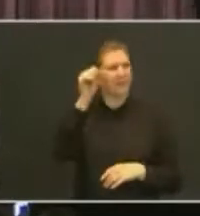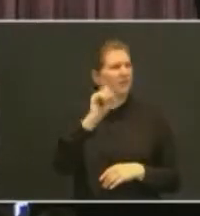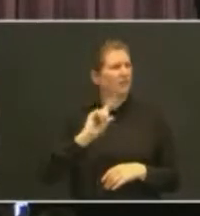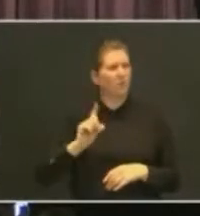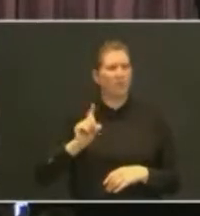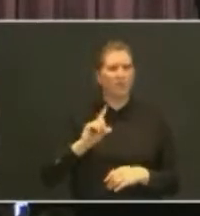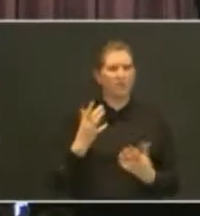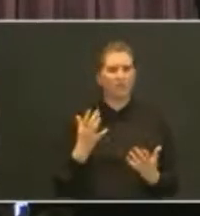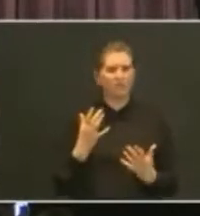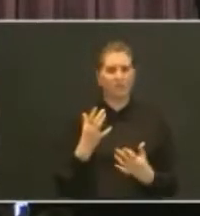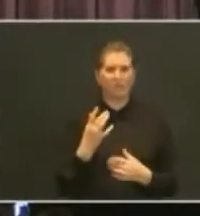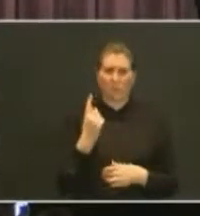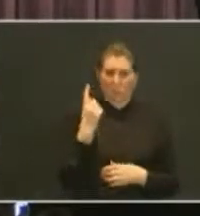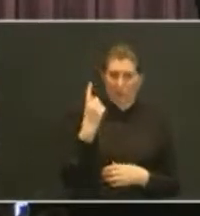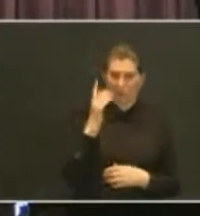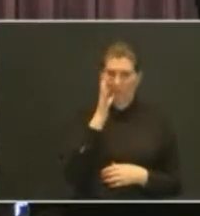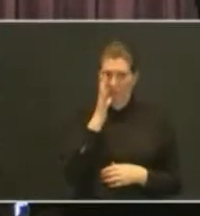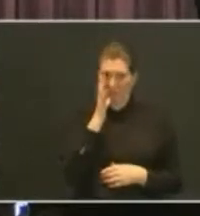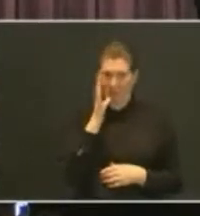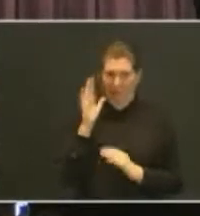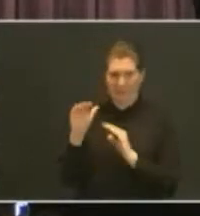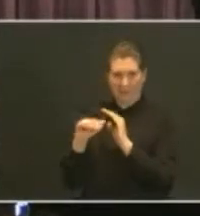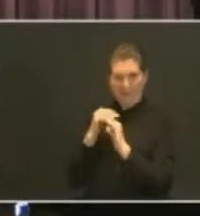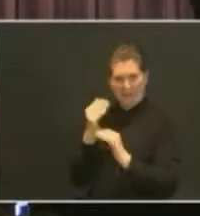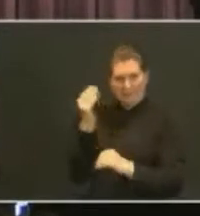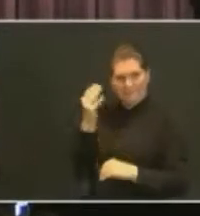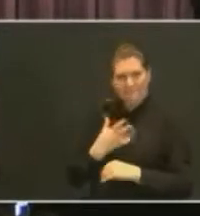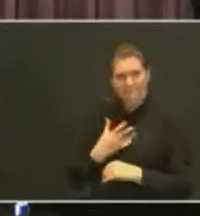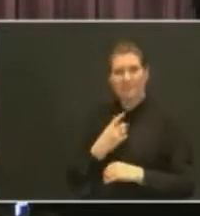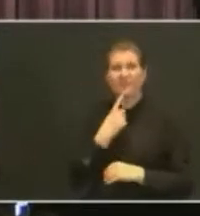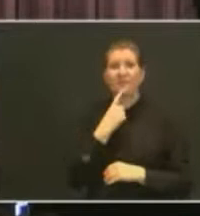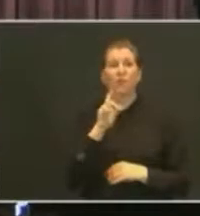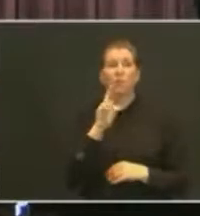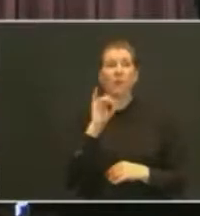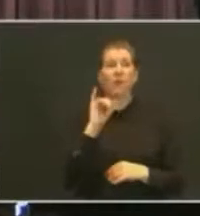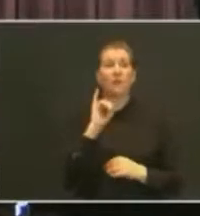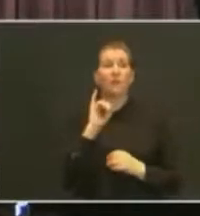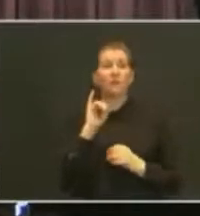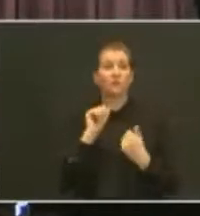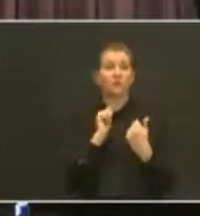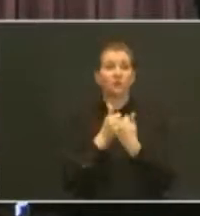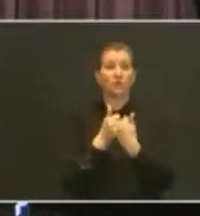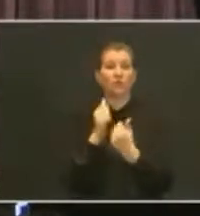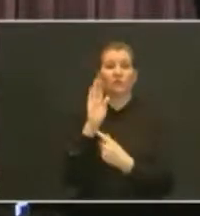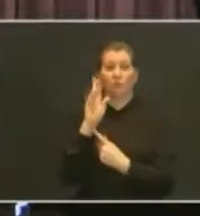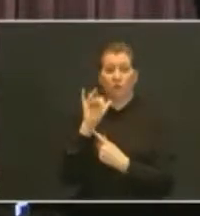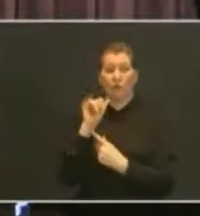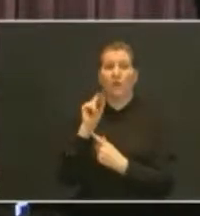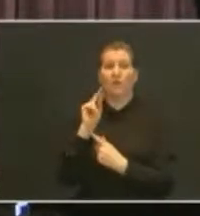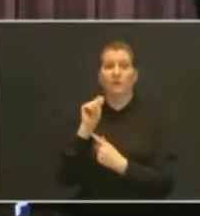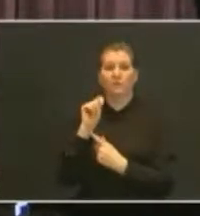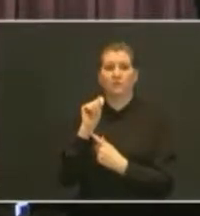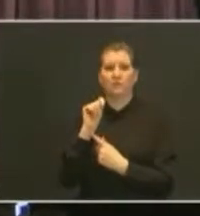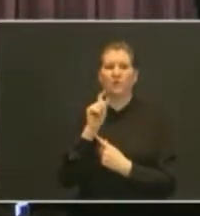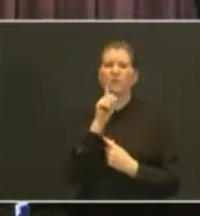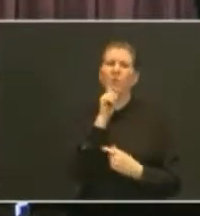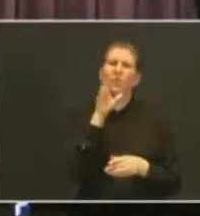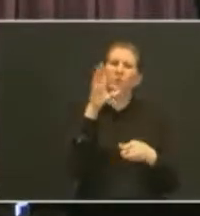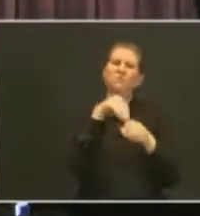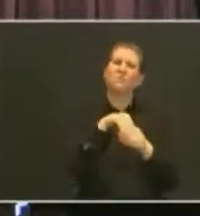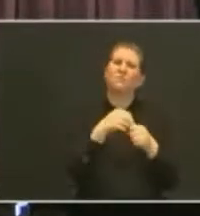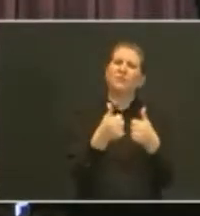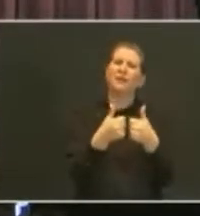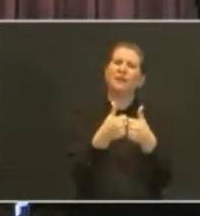a parent. URI was supposed to play Bryant. I mean, can you imagine at the end of February? Probably the only people going is a parent. And that game got canceled.